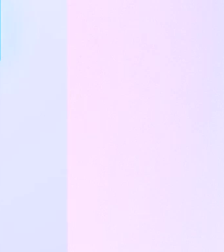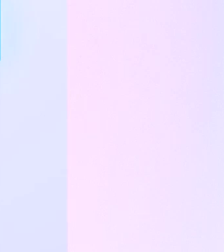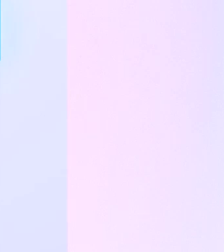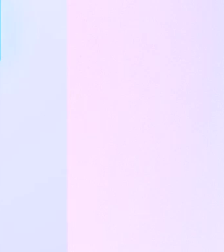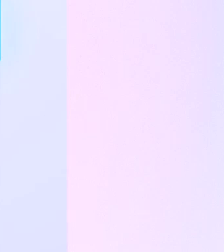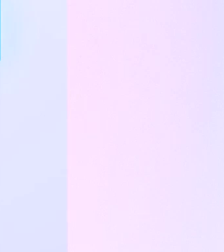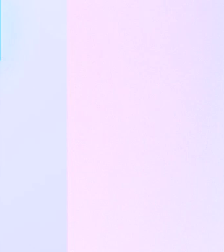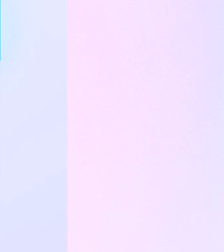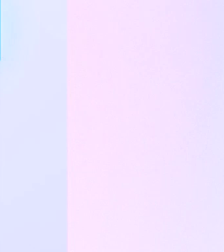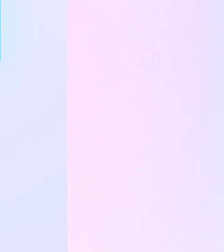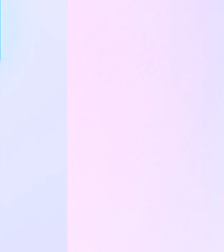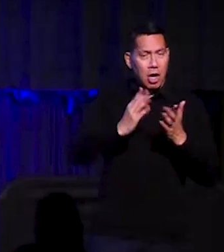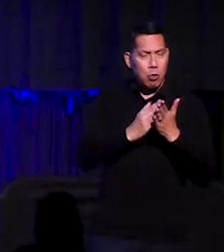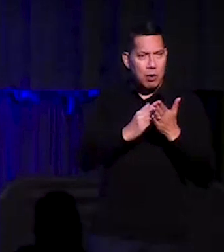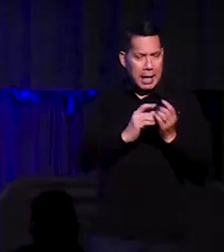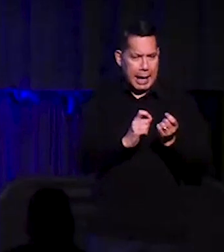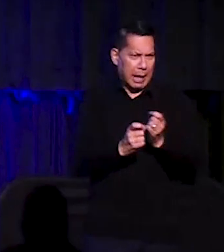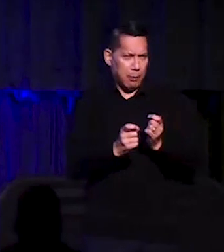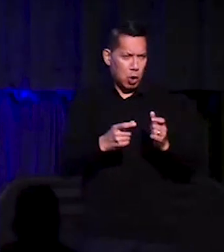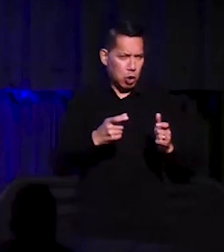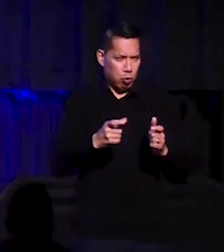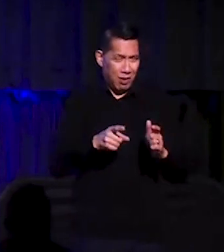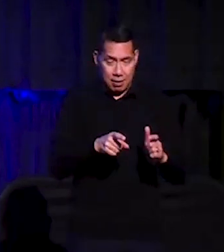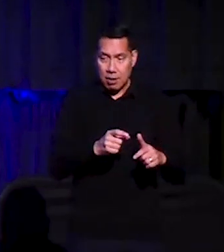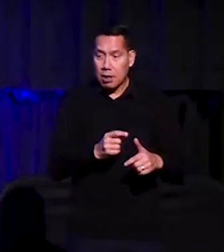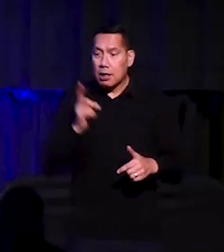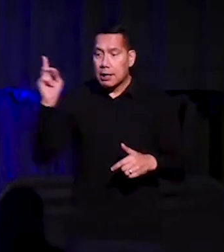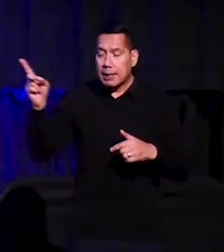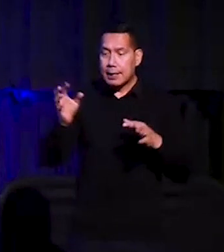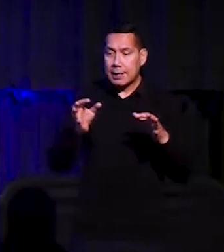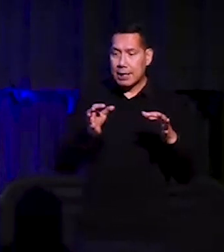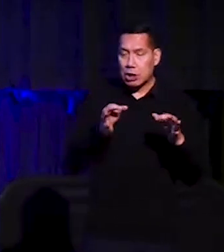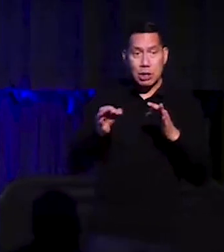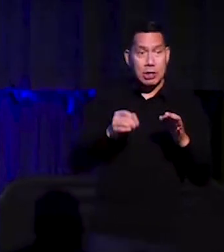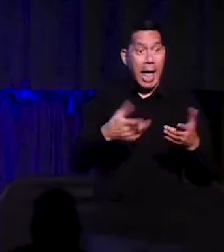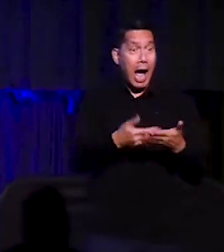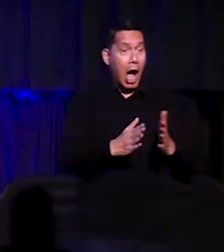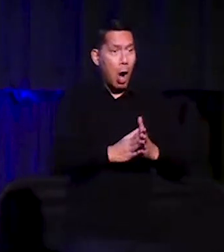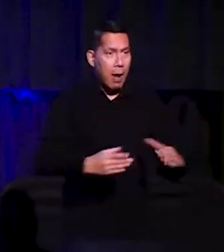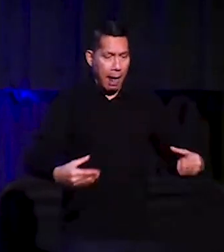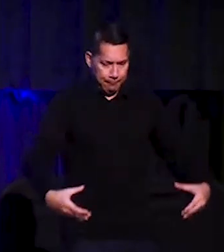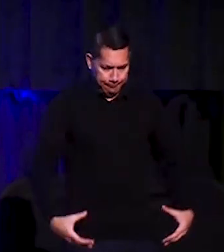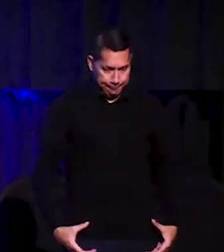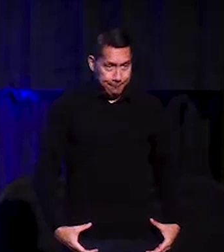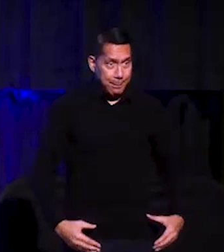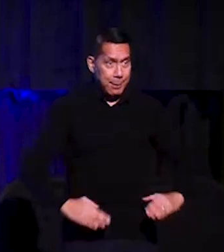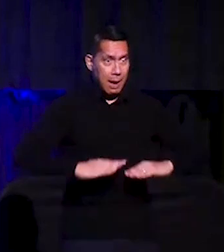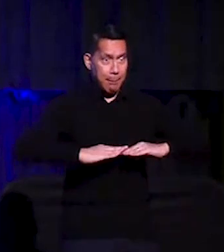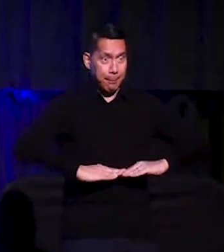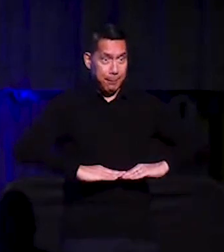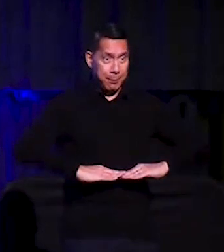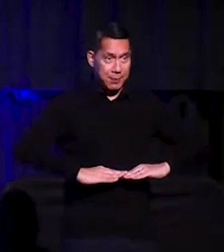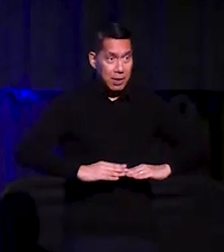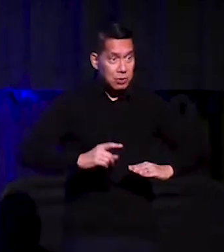not a controller, it's adaptive control. It's a standalone hub that's designed to either fit, to sit on your lap, it's big enough, or it can be mounted on a